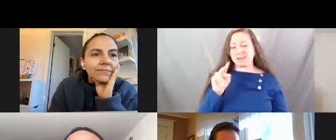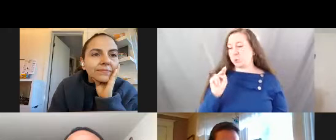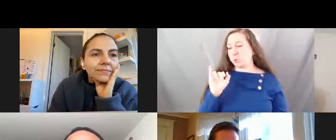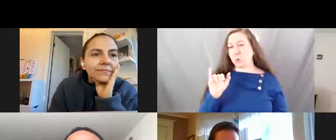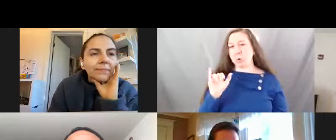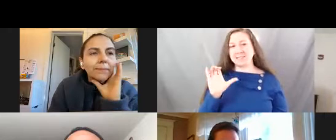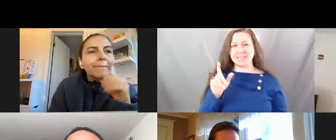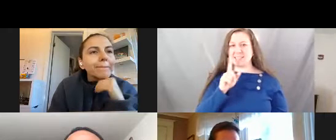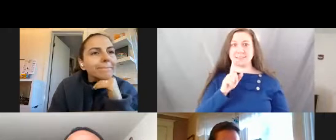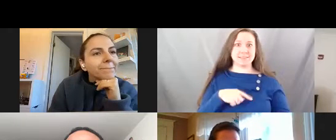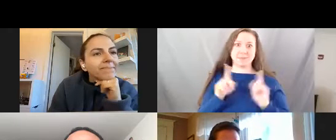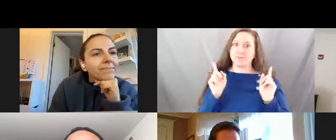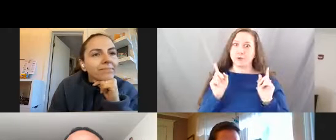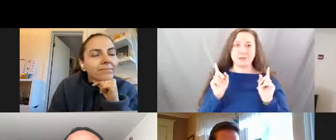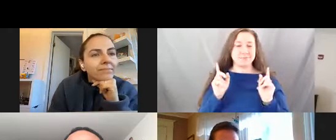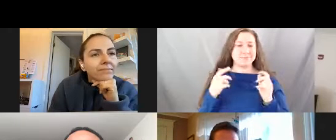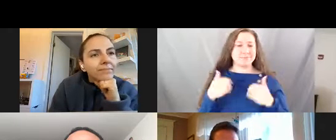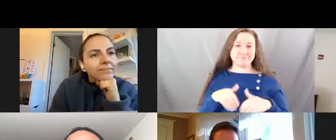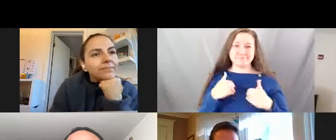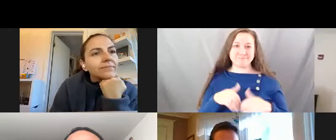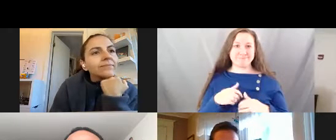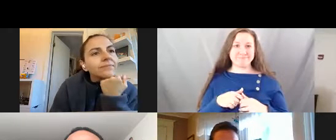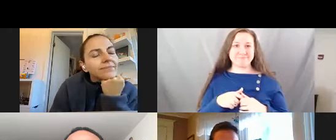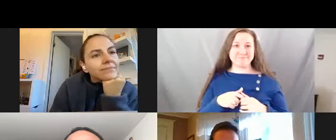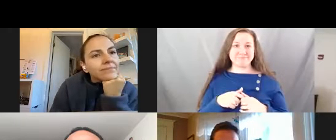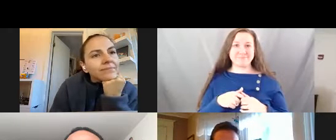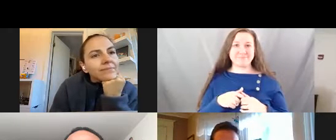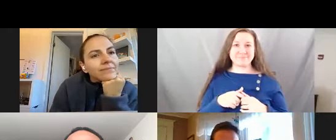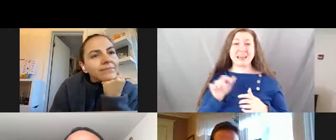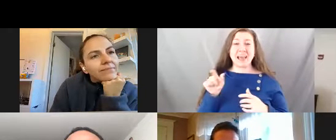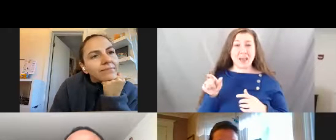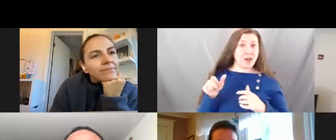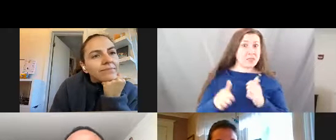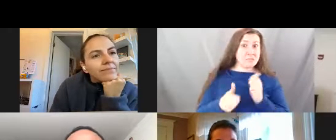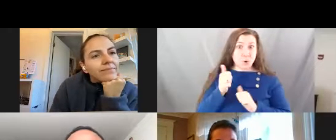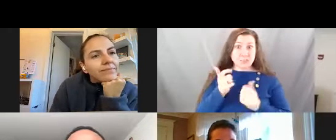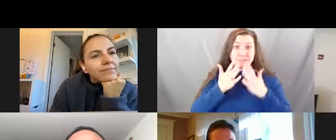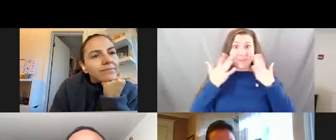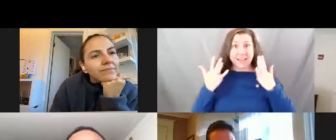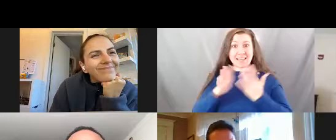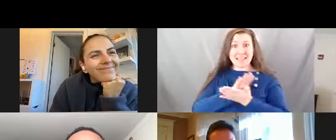just different. Again, that's like, I wouldn't say you meet the nicest people over there,